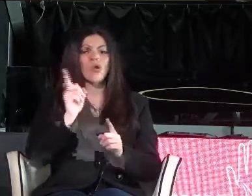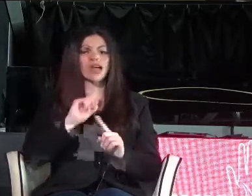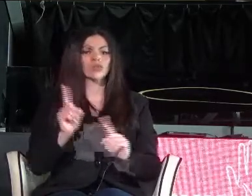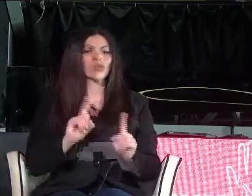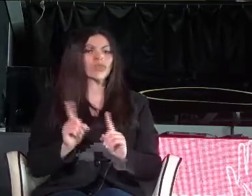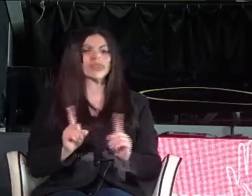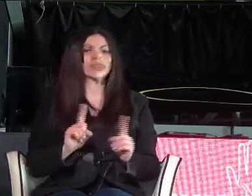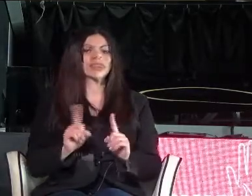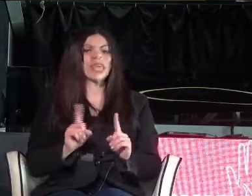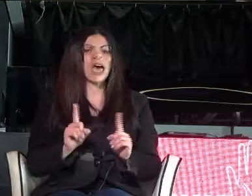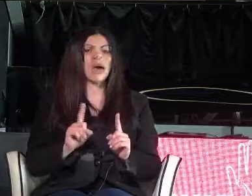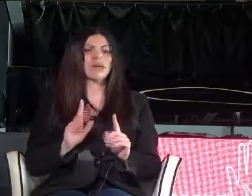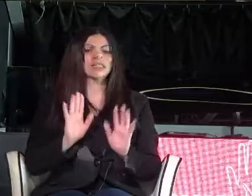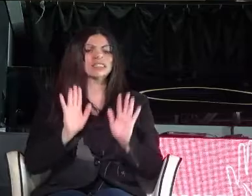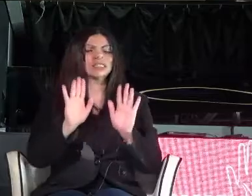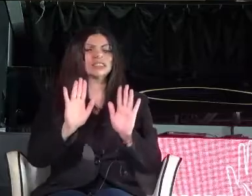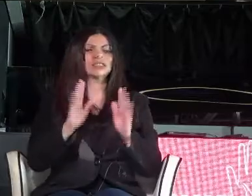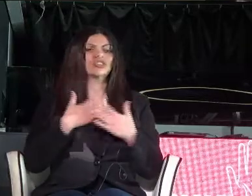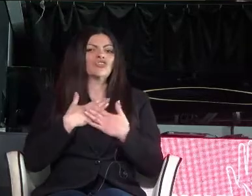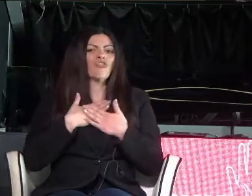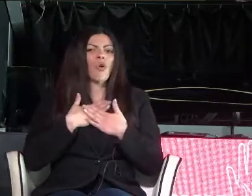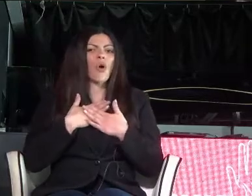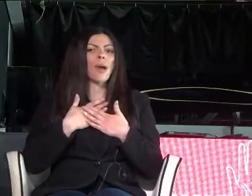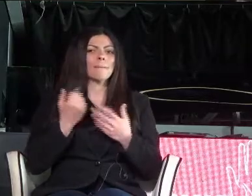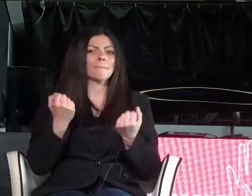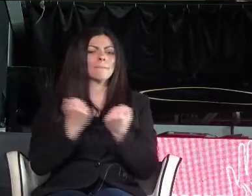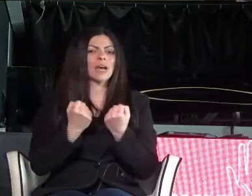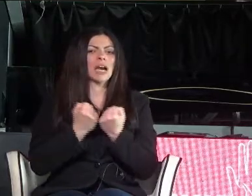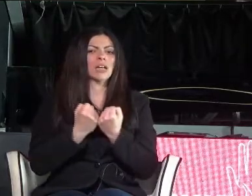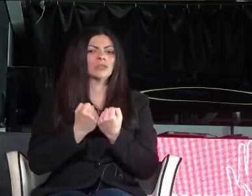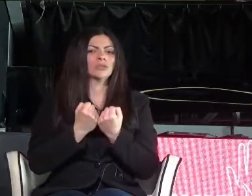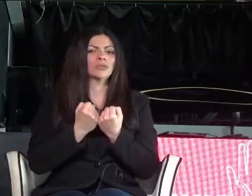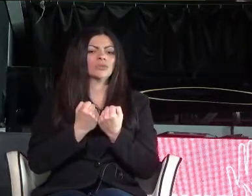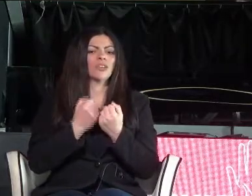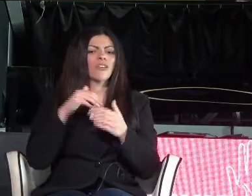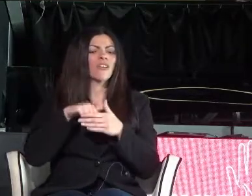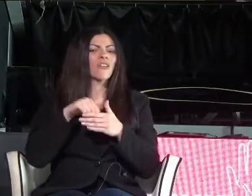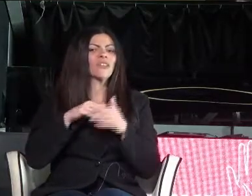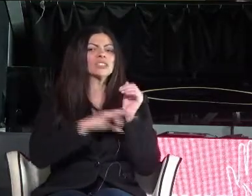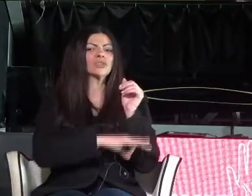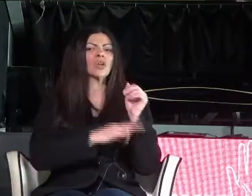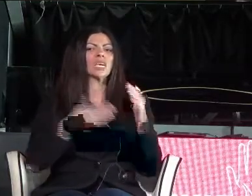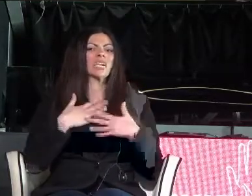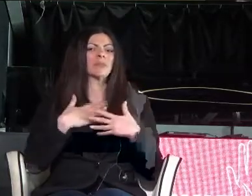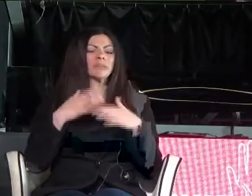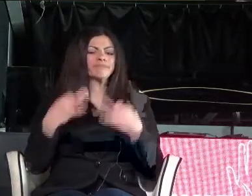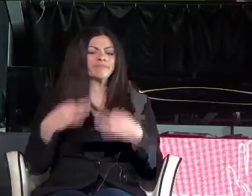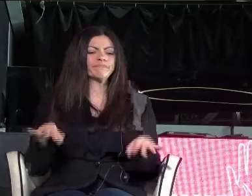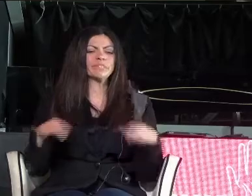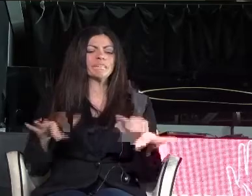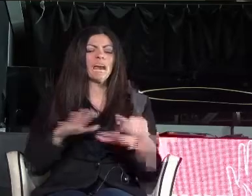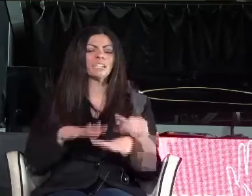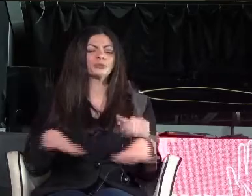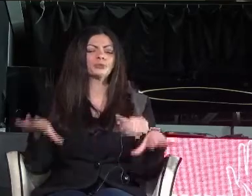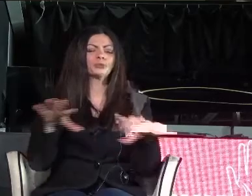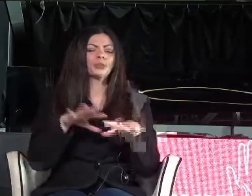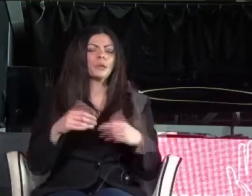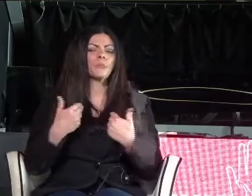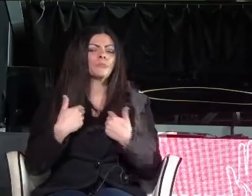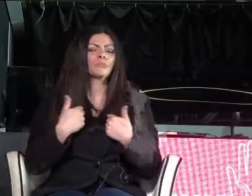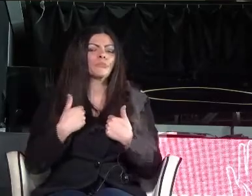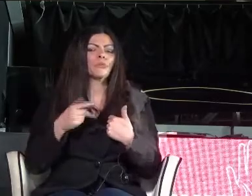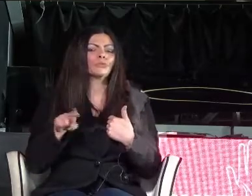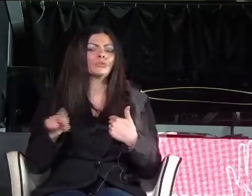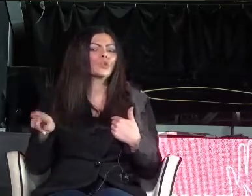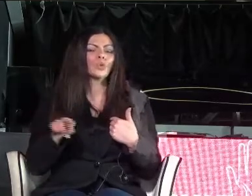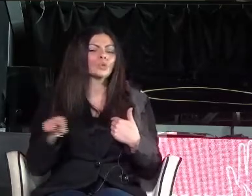history which you cannot break out of. My story and the story of my parents are so interconnected that I was unable to differentiate between them and